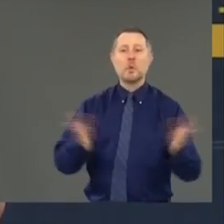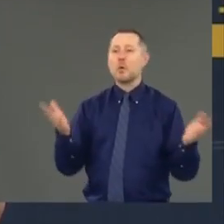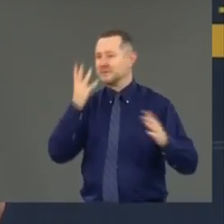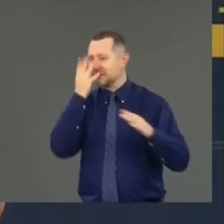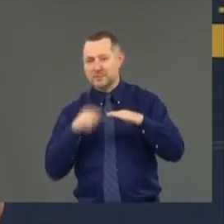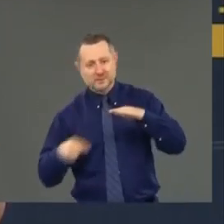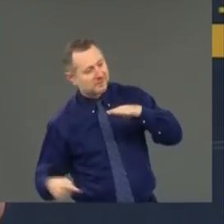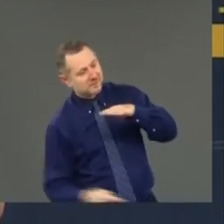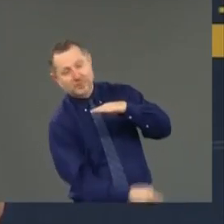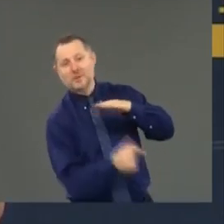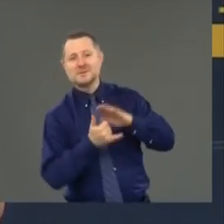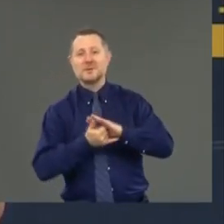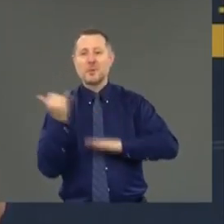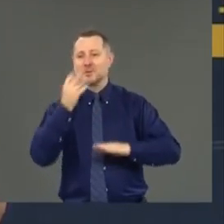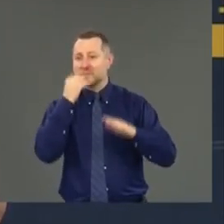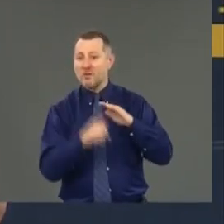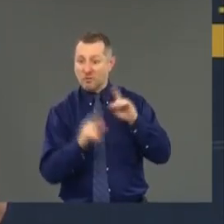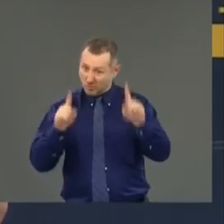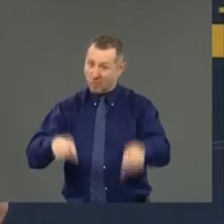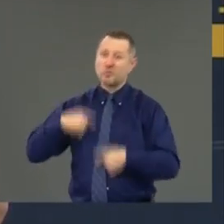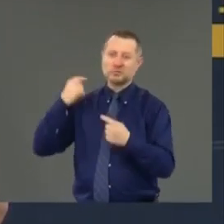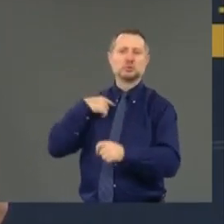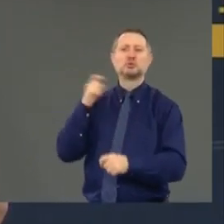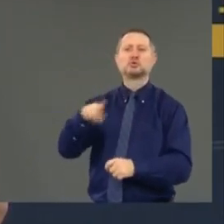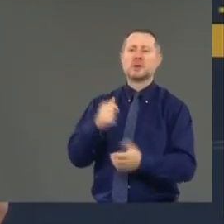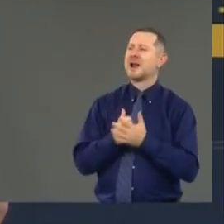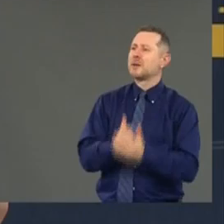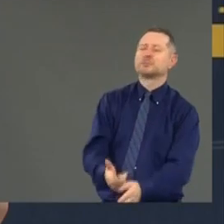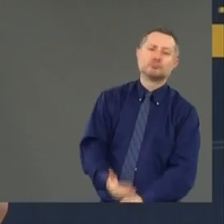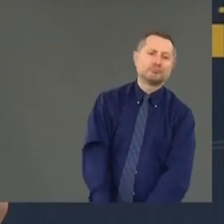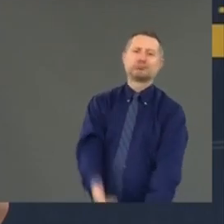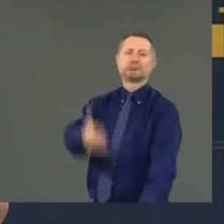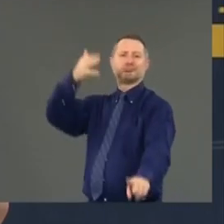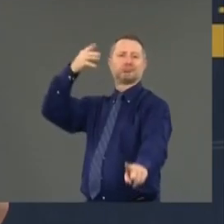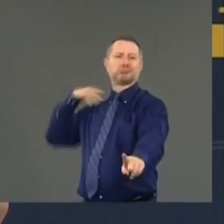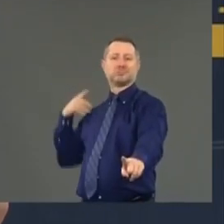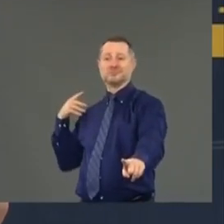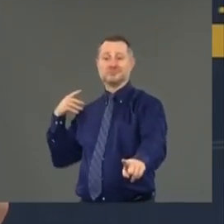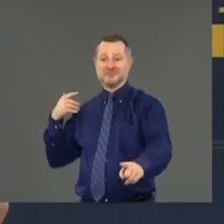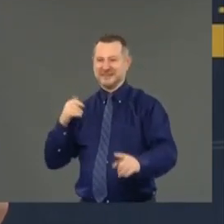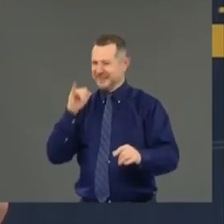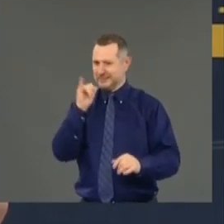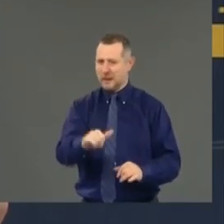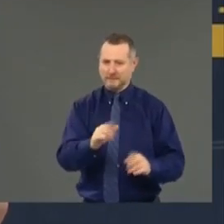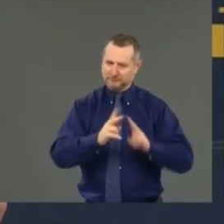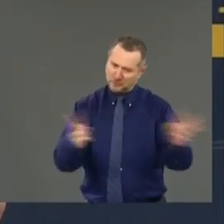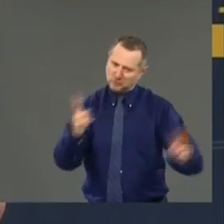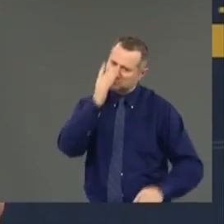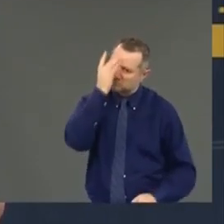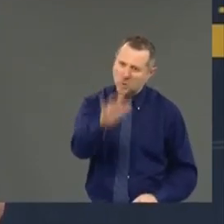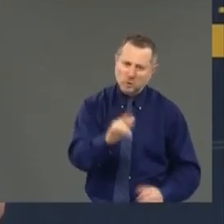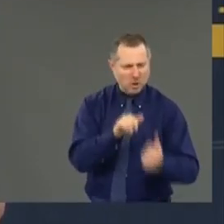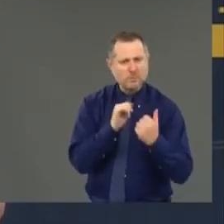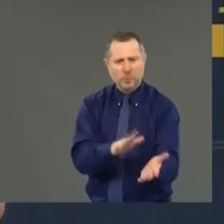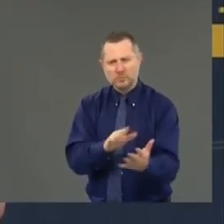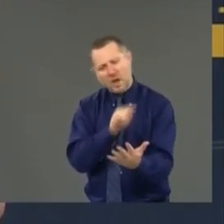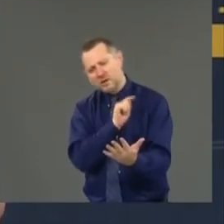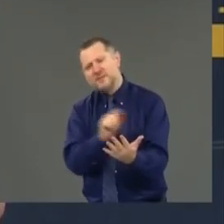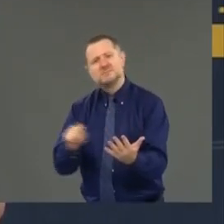New Yorker, including for the homeless. So I think that was all very smart. And they'll have a